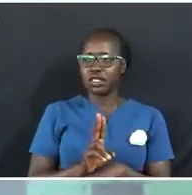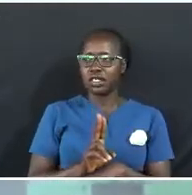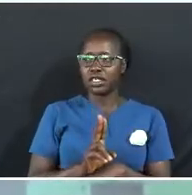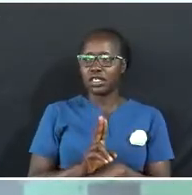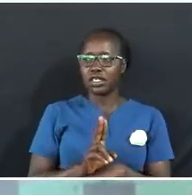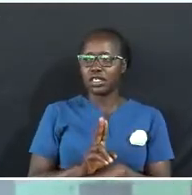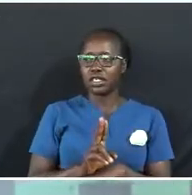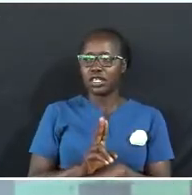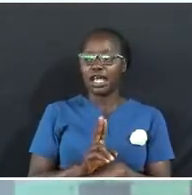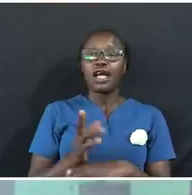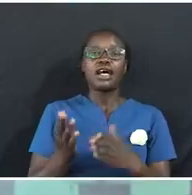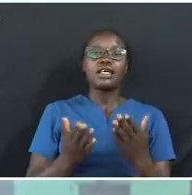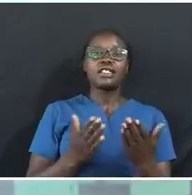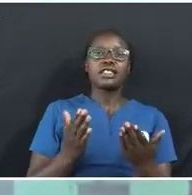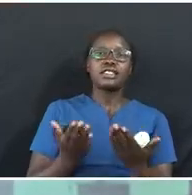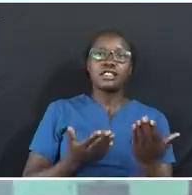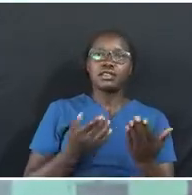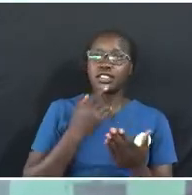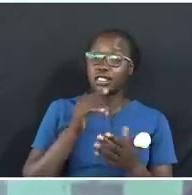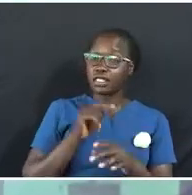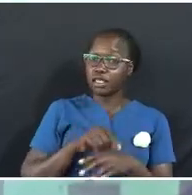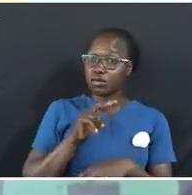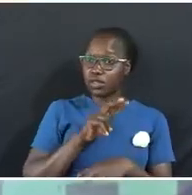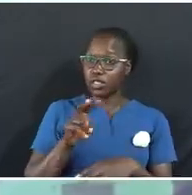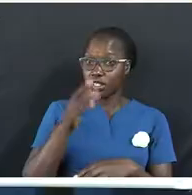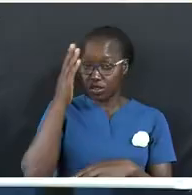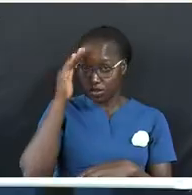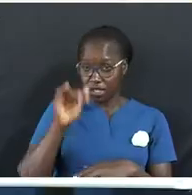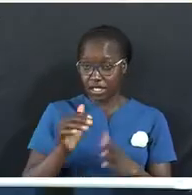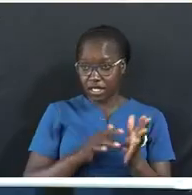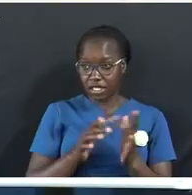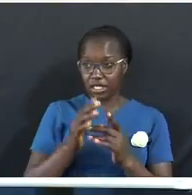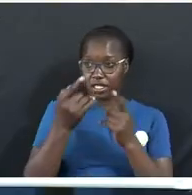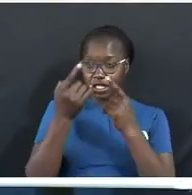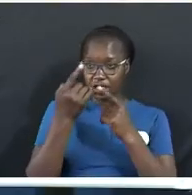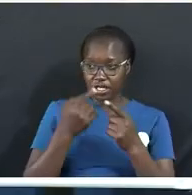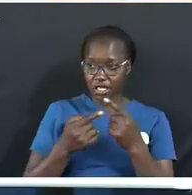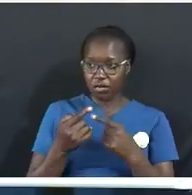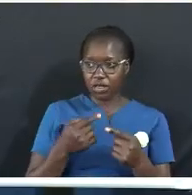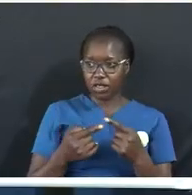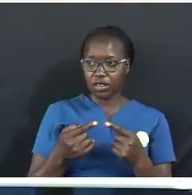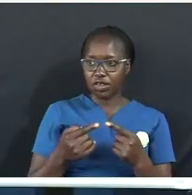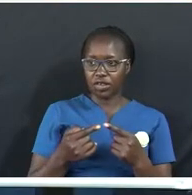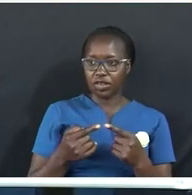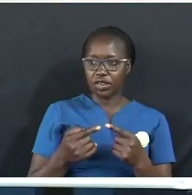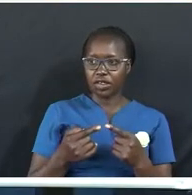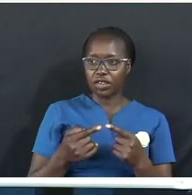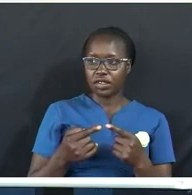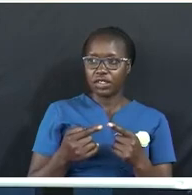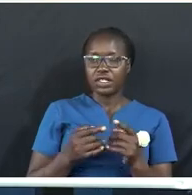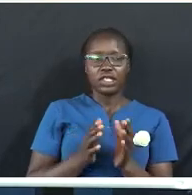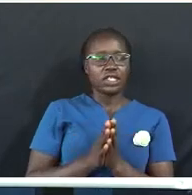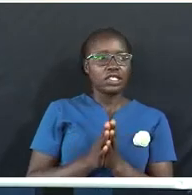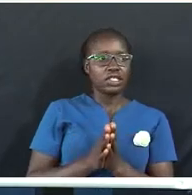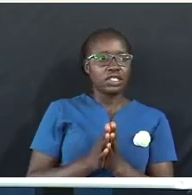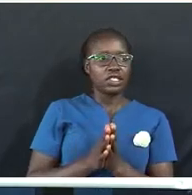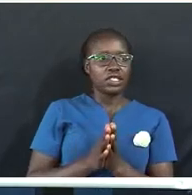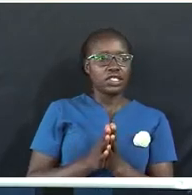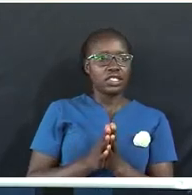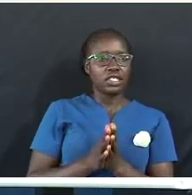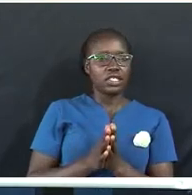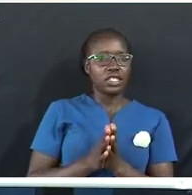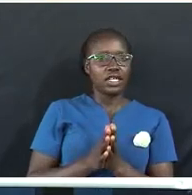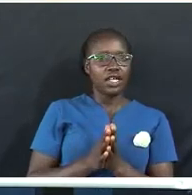when, so it says, when you see those things, know that Jesus is coming. Those are the four activities that were going. But there was a major